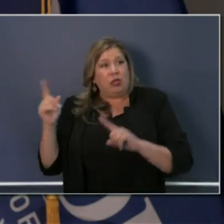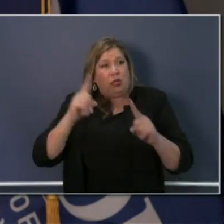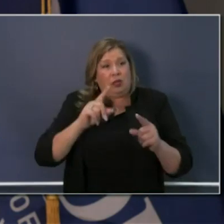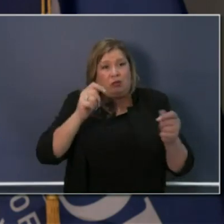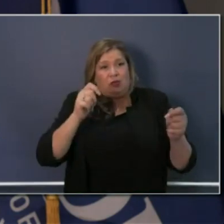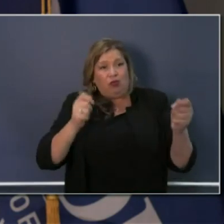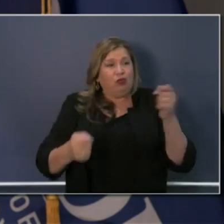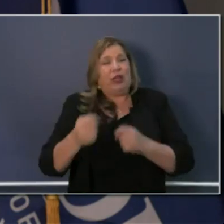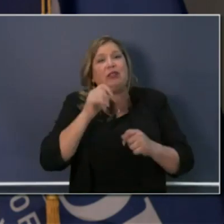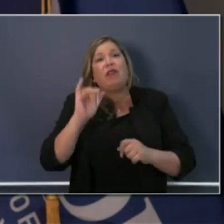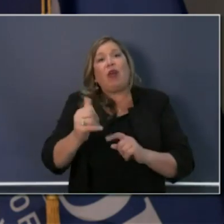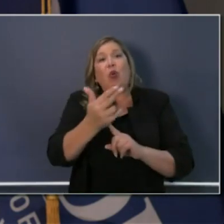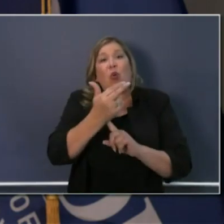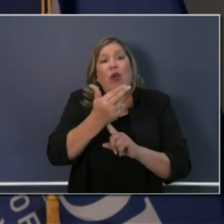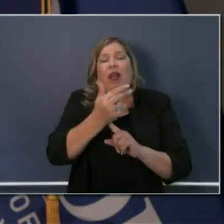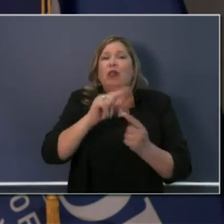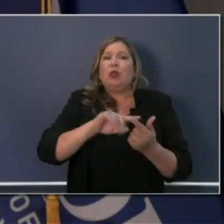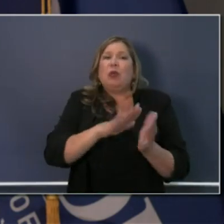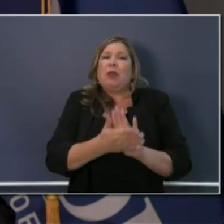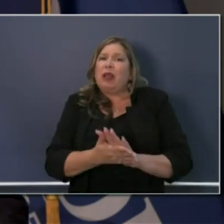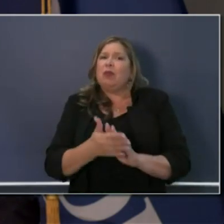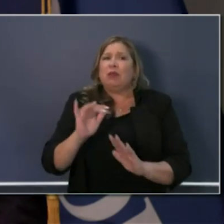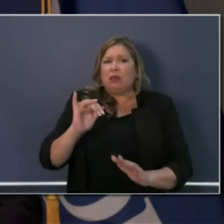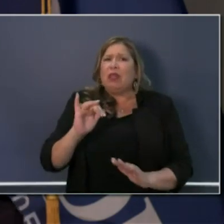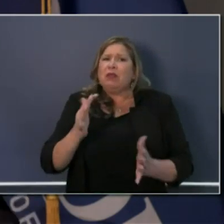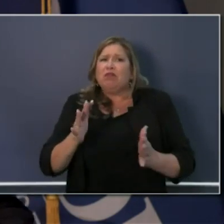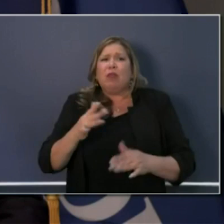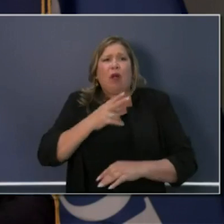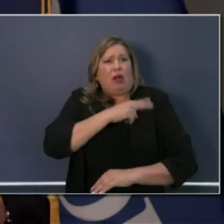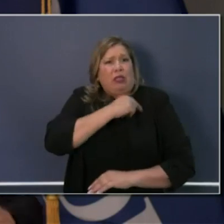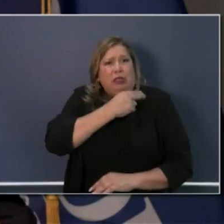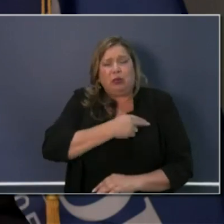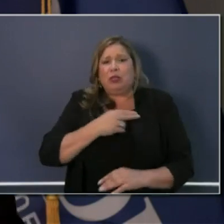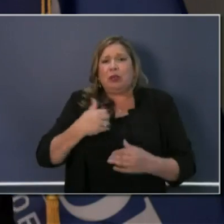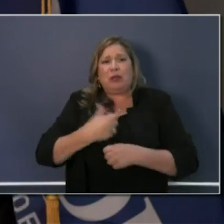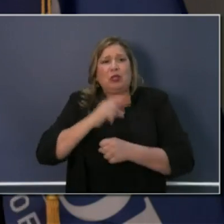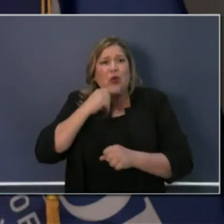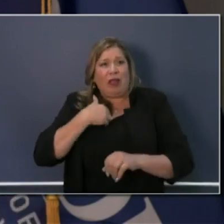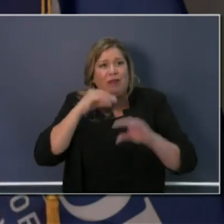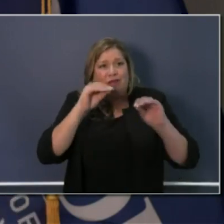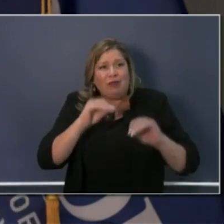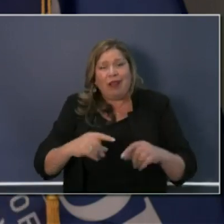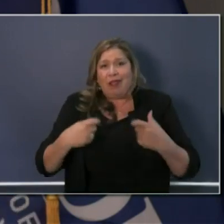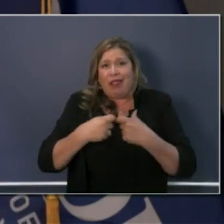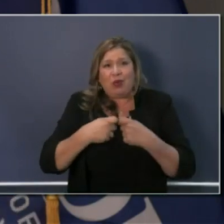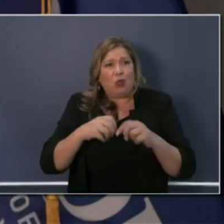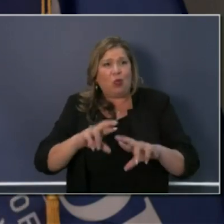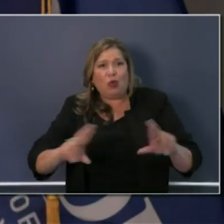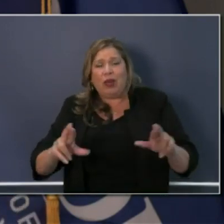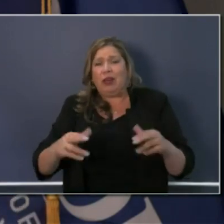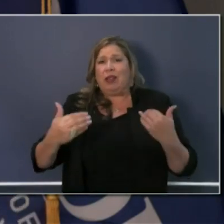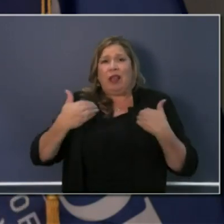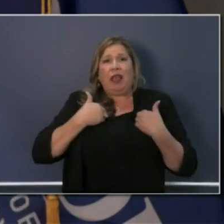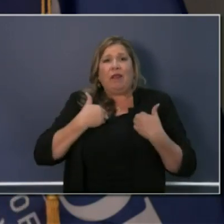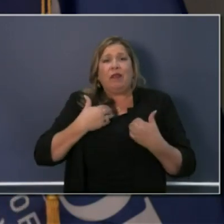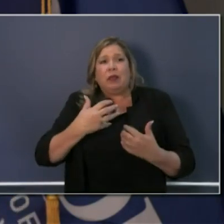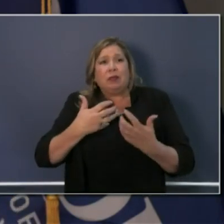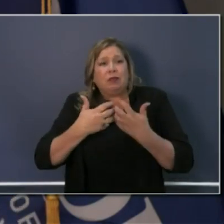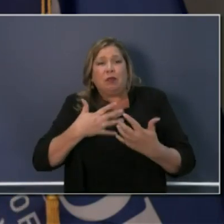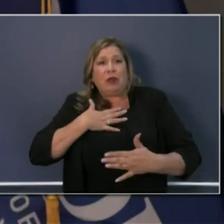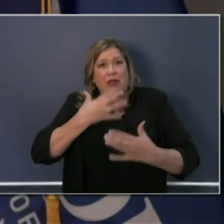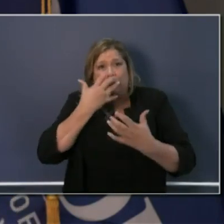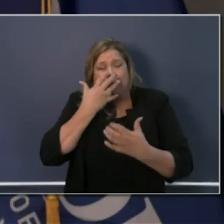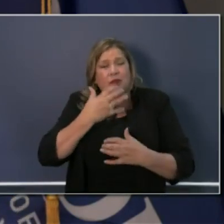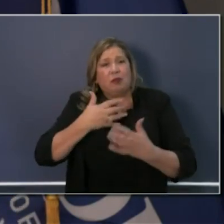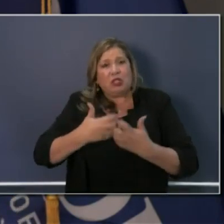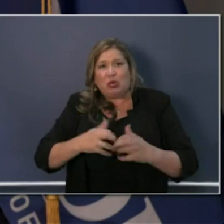rooms into quasi-hospitals, getting all the electrical and the ventilation equipment and turning those around in real